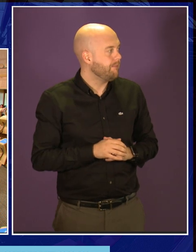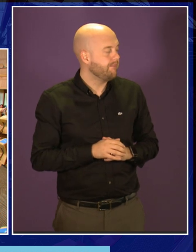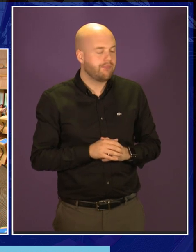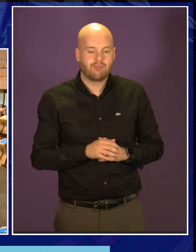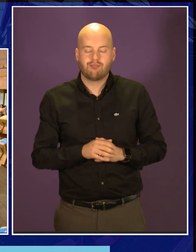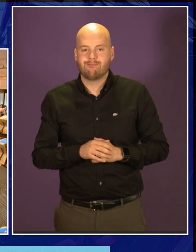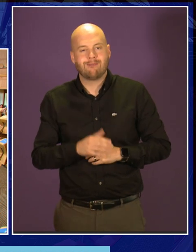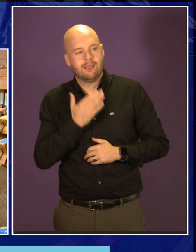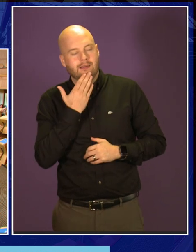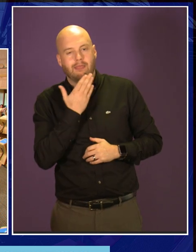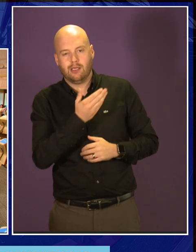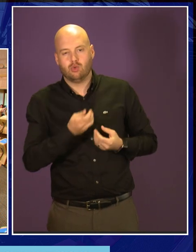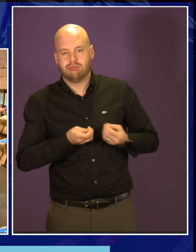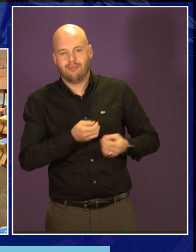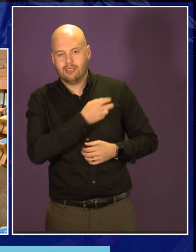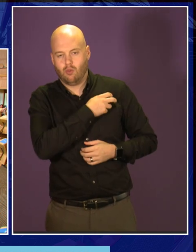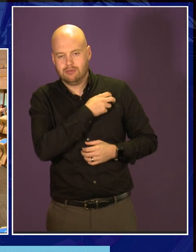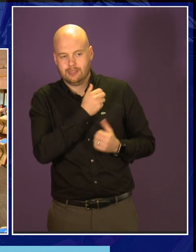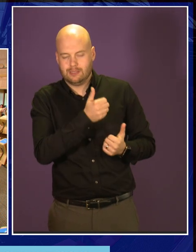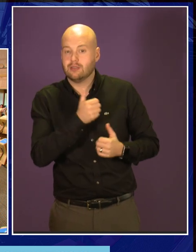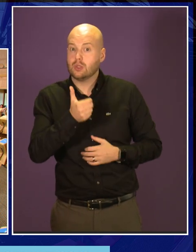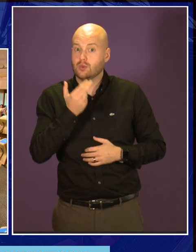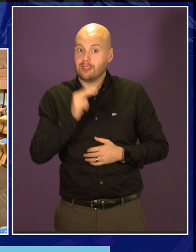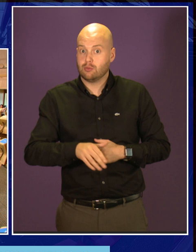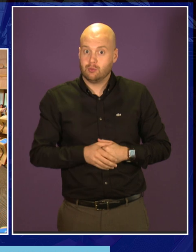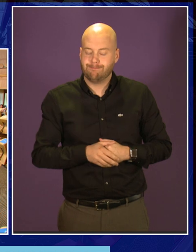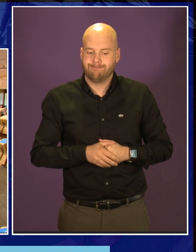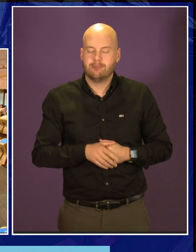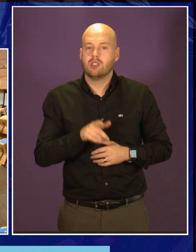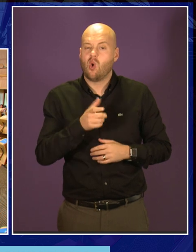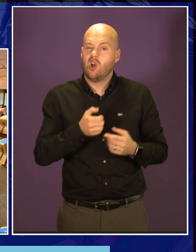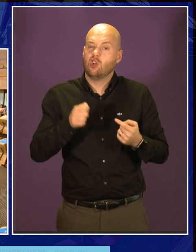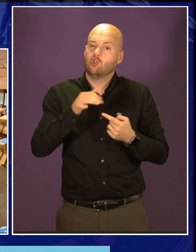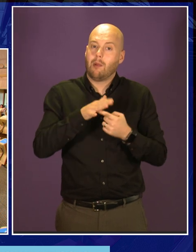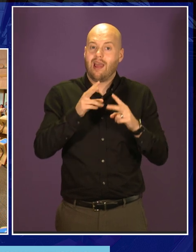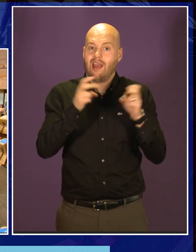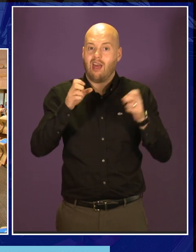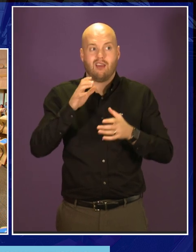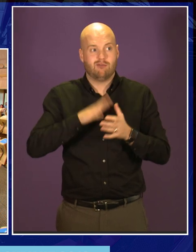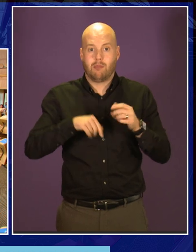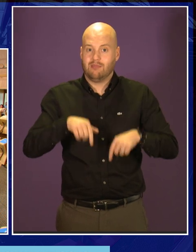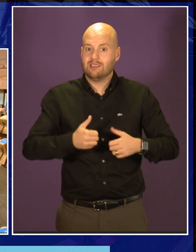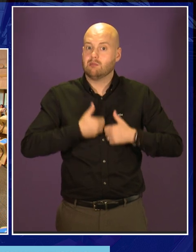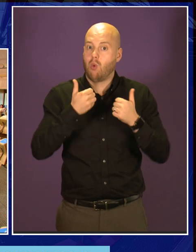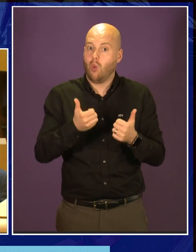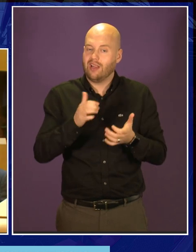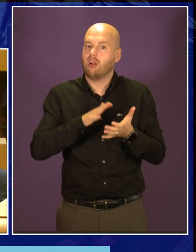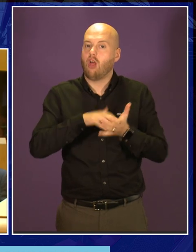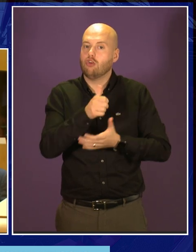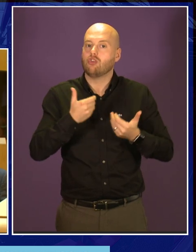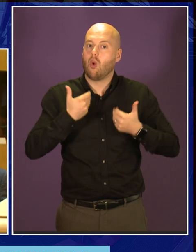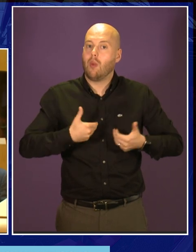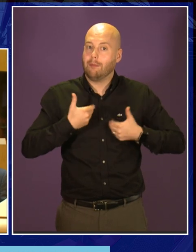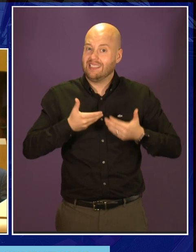Thank you to the presiding officers and good afternoon, everybody. So these are the top headlines from this morning's culture and wellbeing sessions.